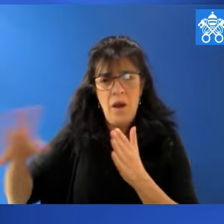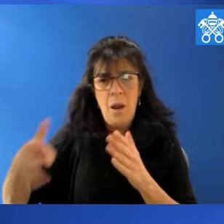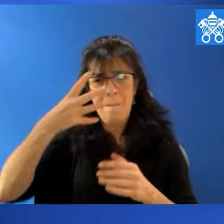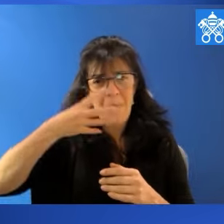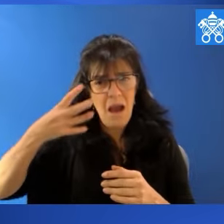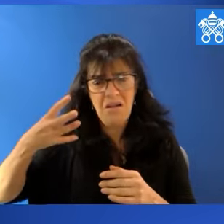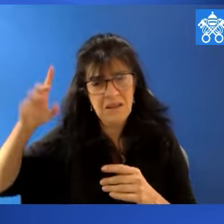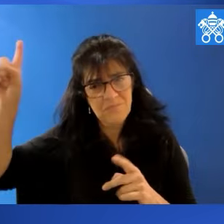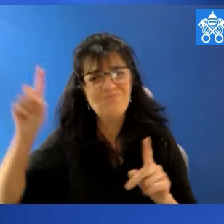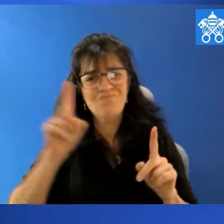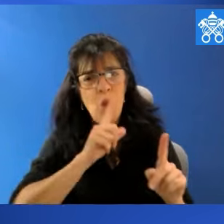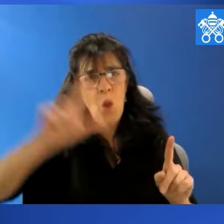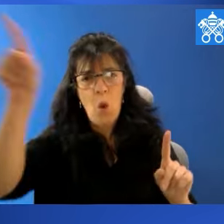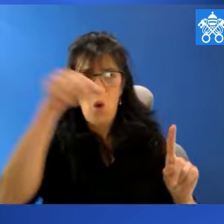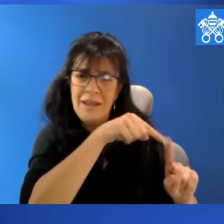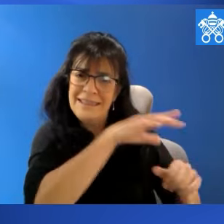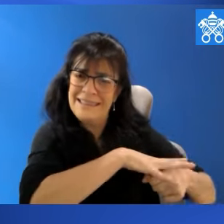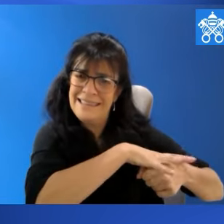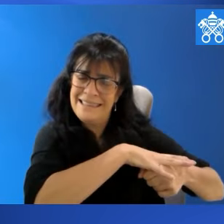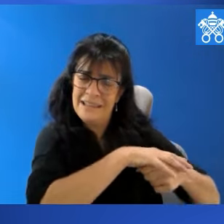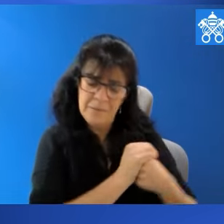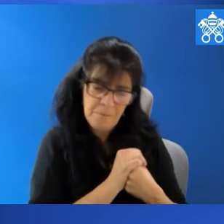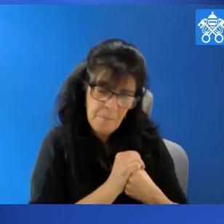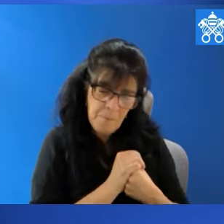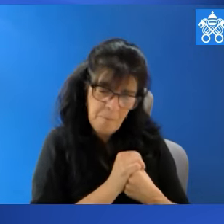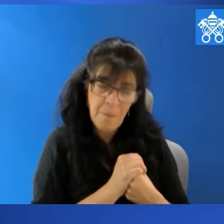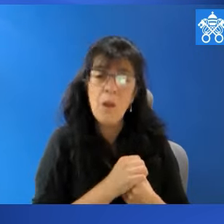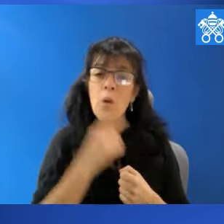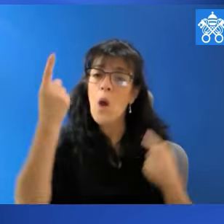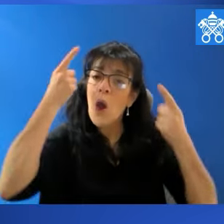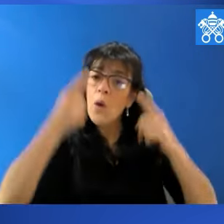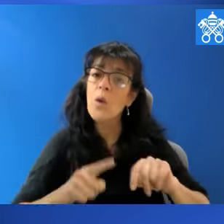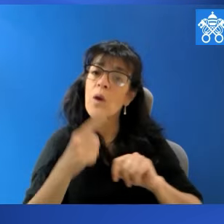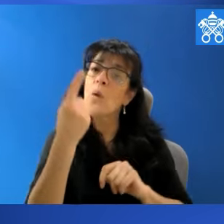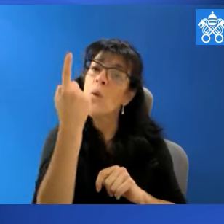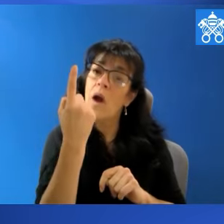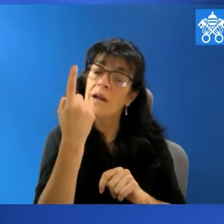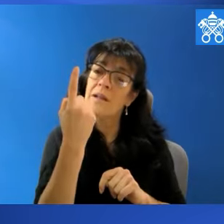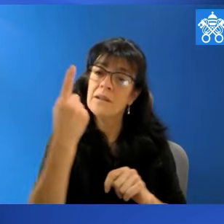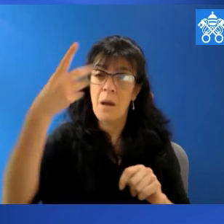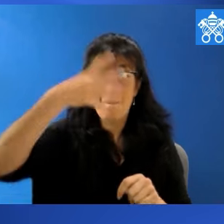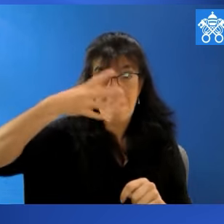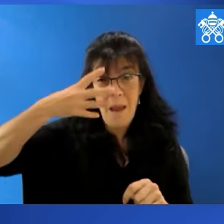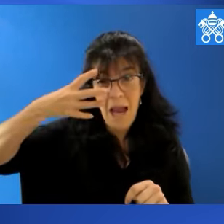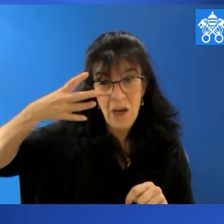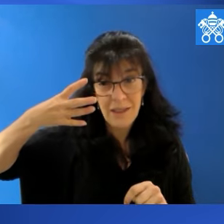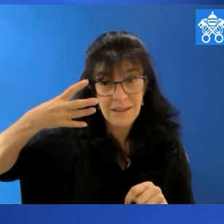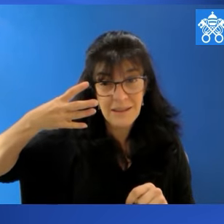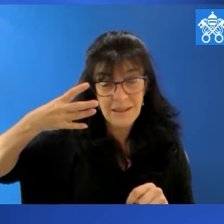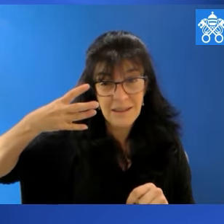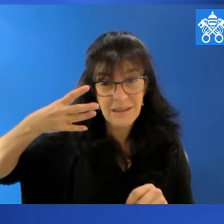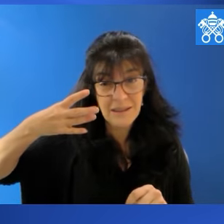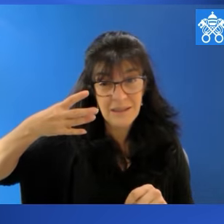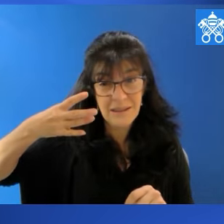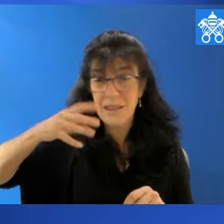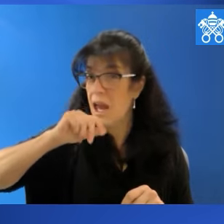Brothers and sisters, we can all agree on one thing. Migrants should not